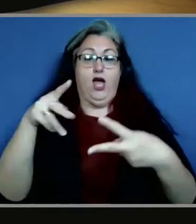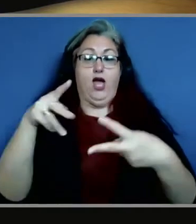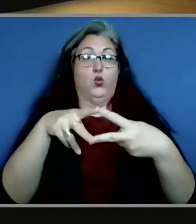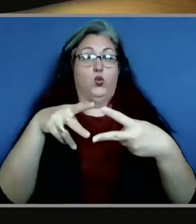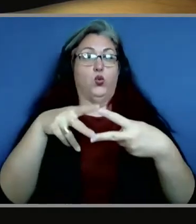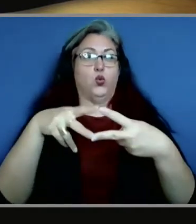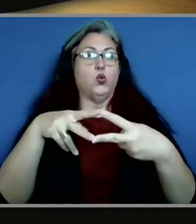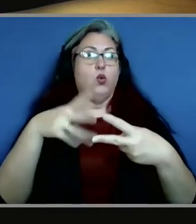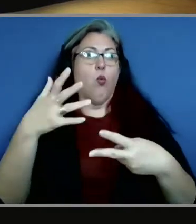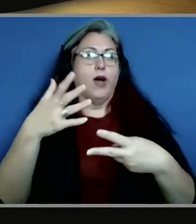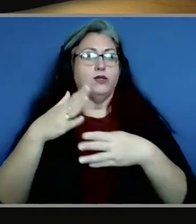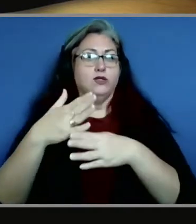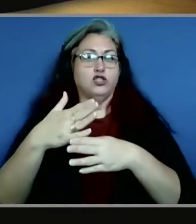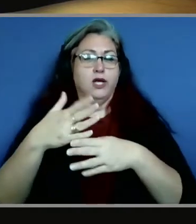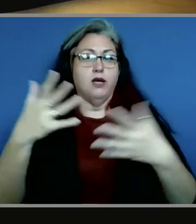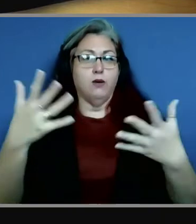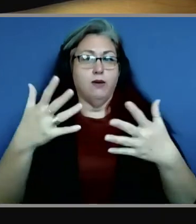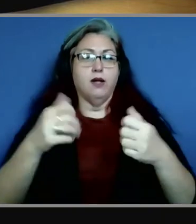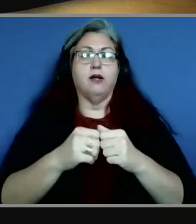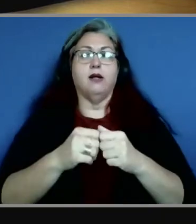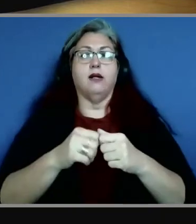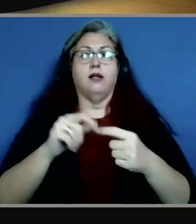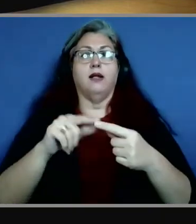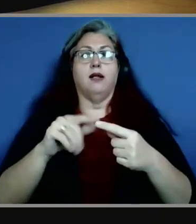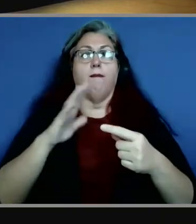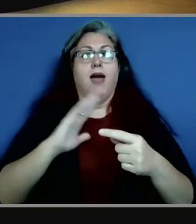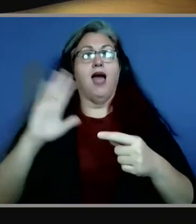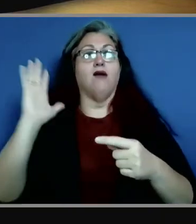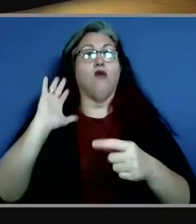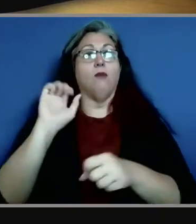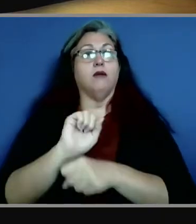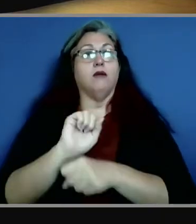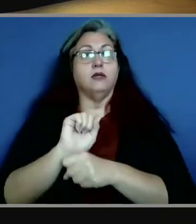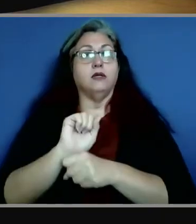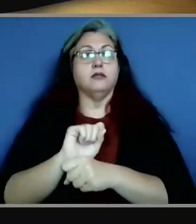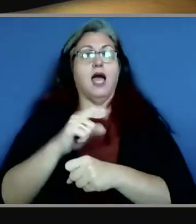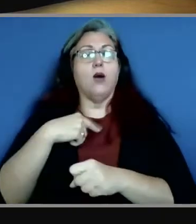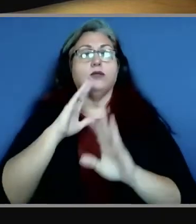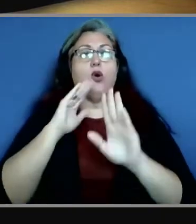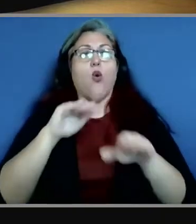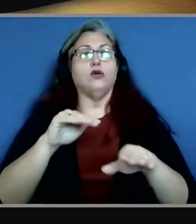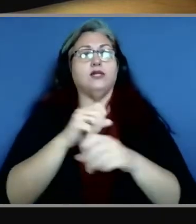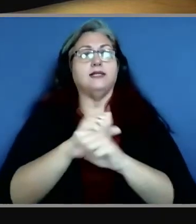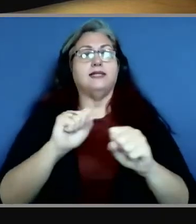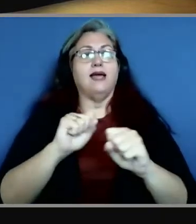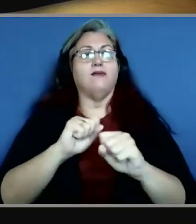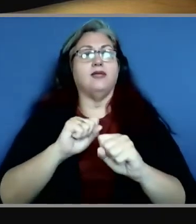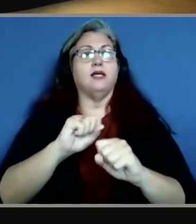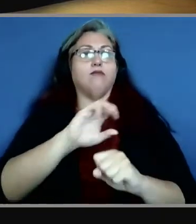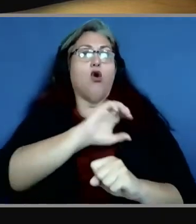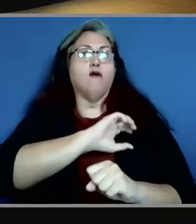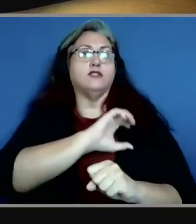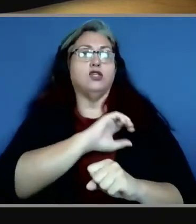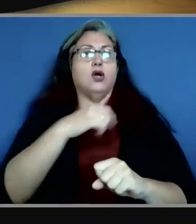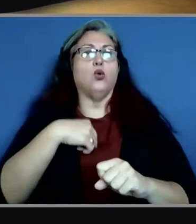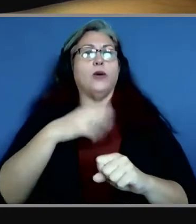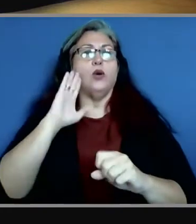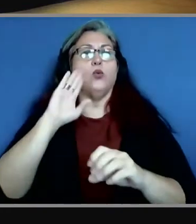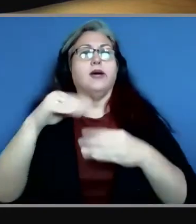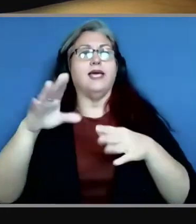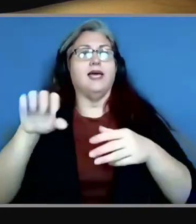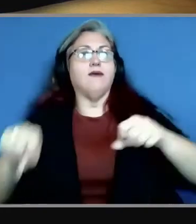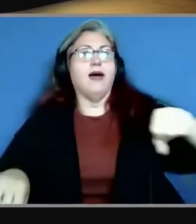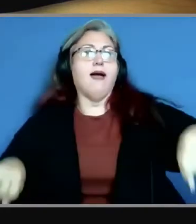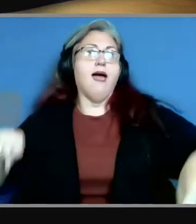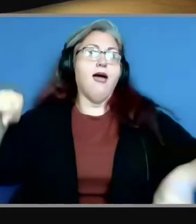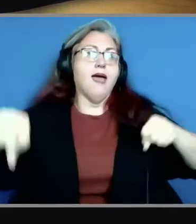to share are in my former career as an ocean safety officer, we would do the kayaking with